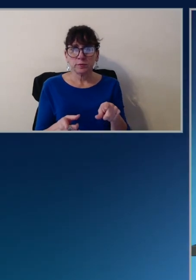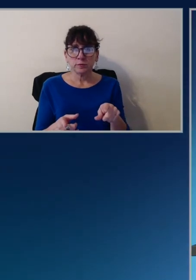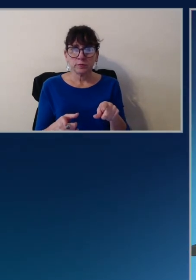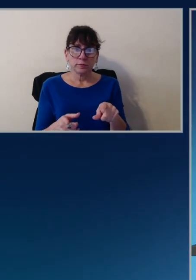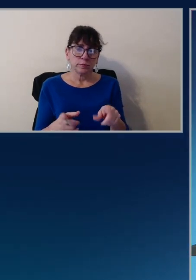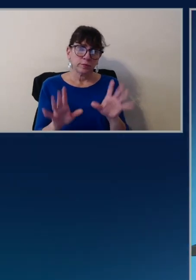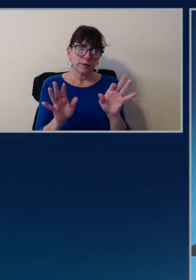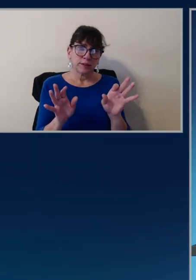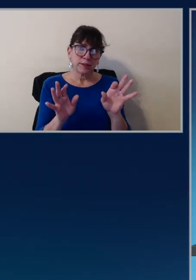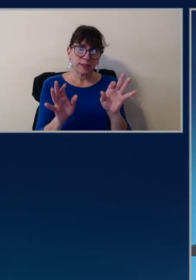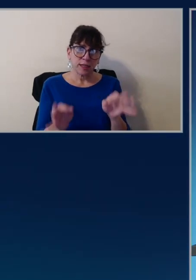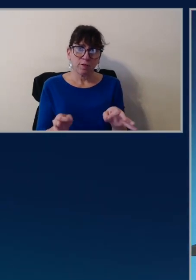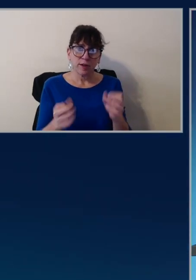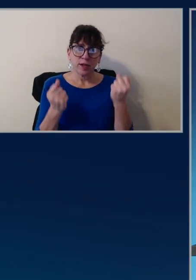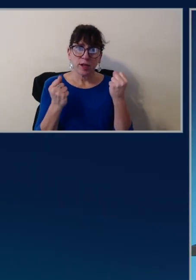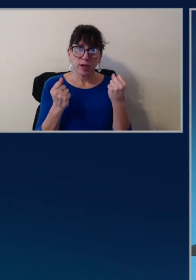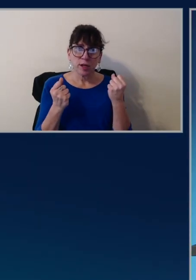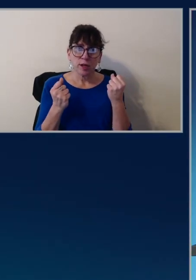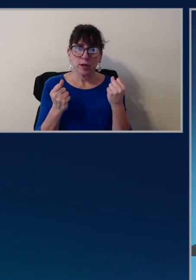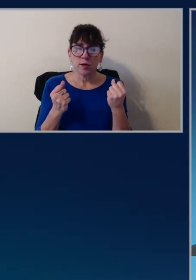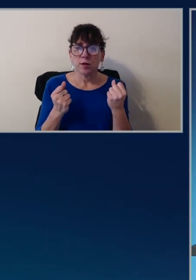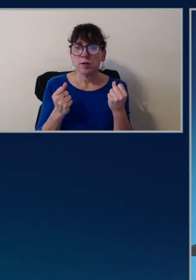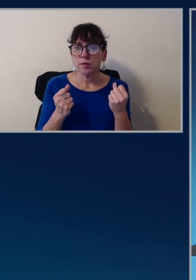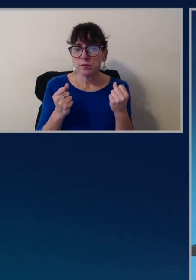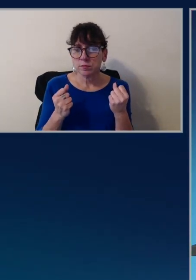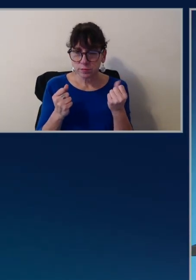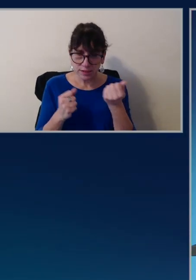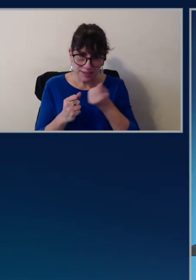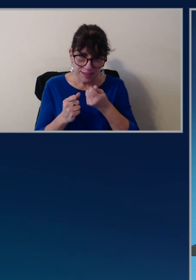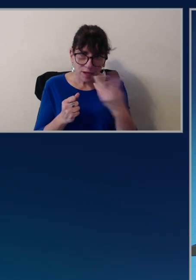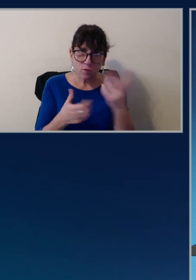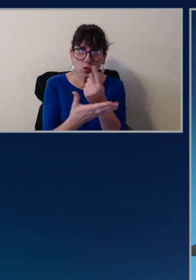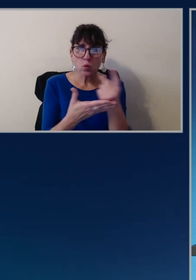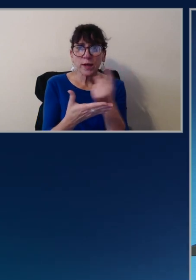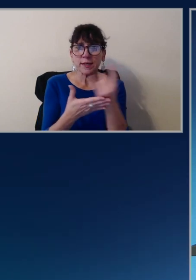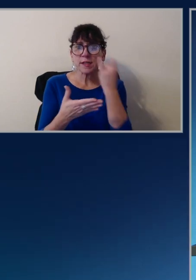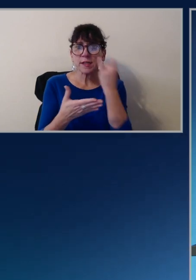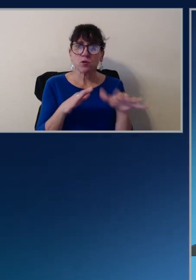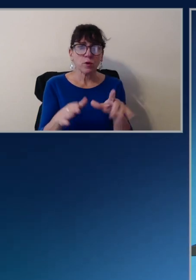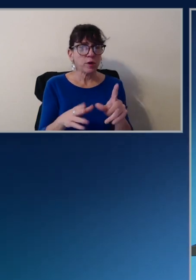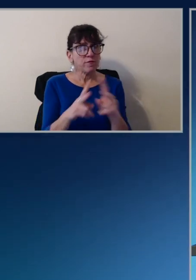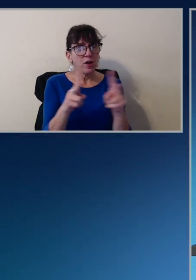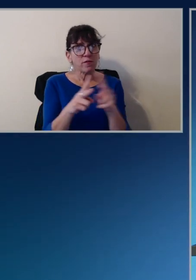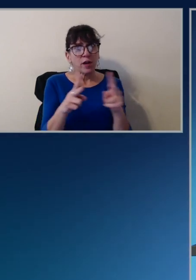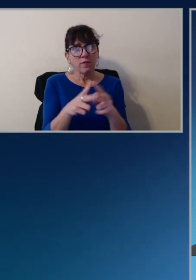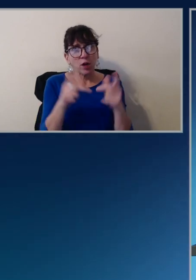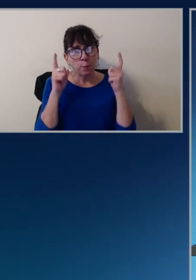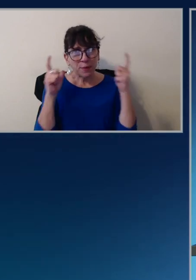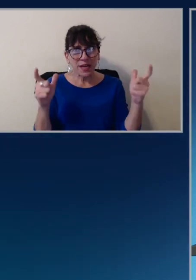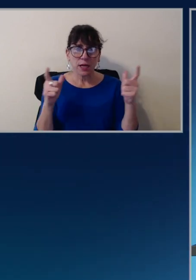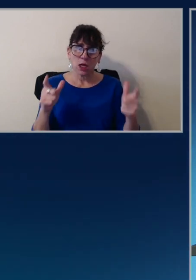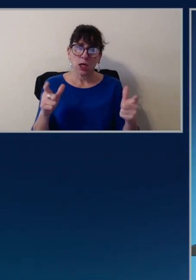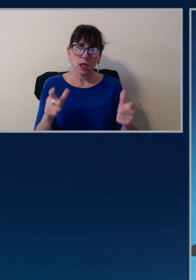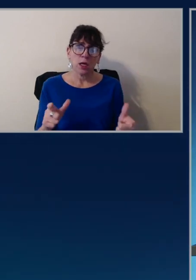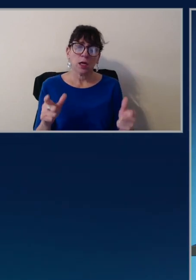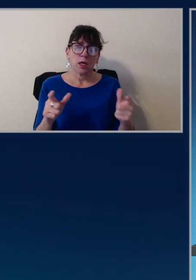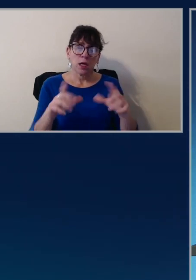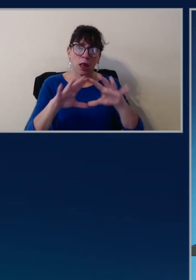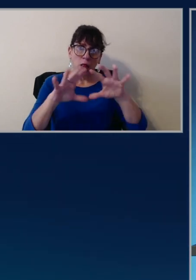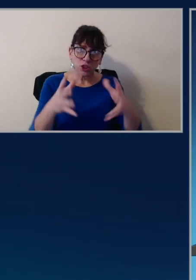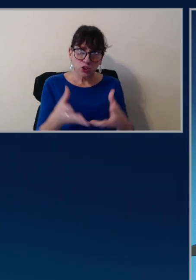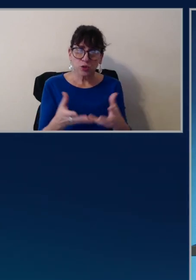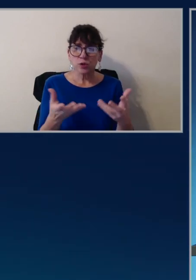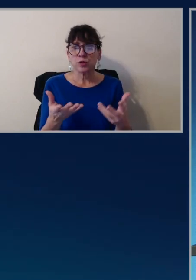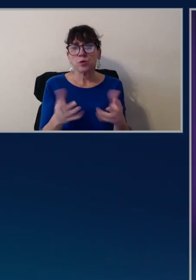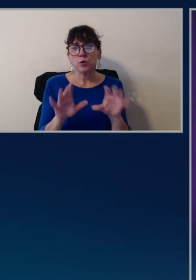definitely quite a few weeks if you're doing a very, very, very large cluster, or you could do something